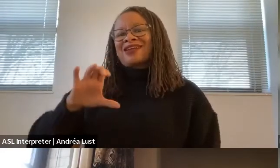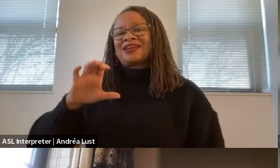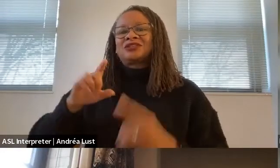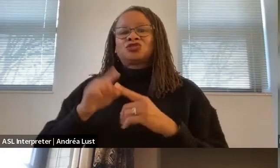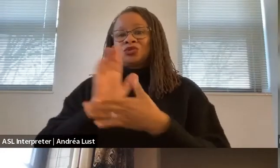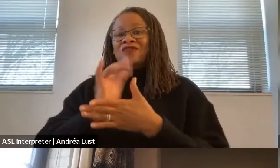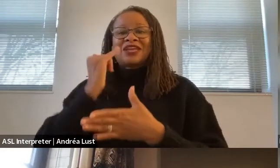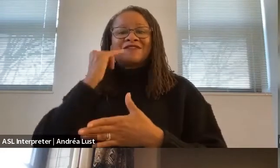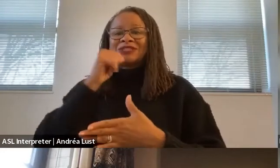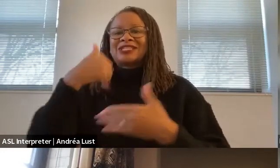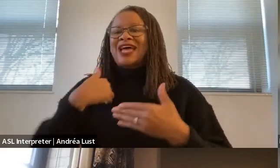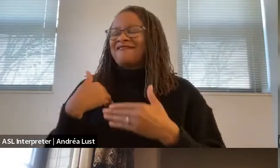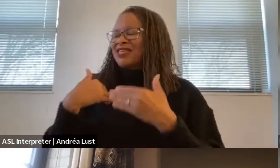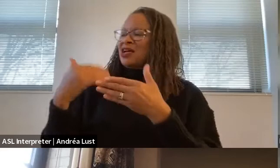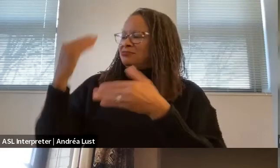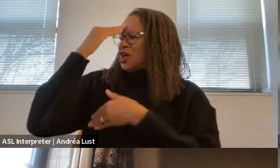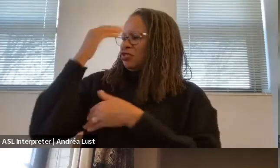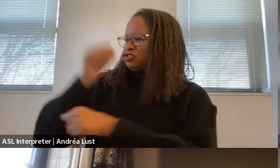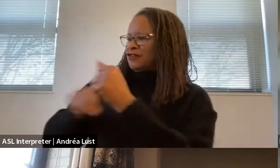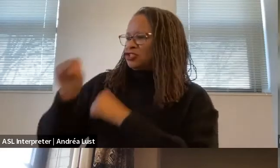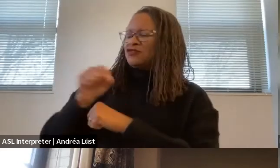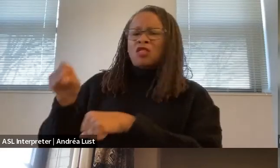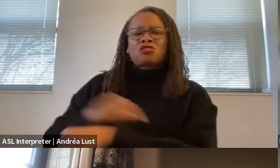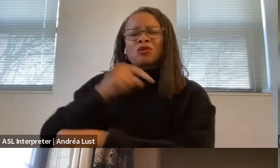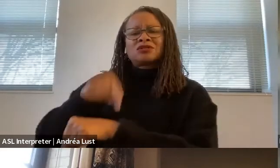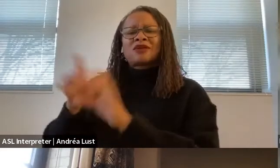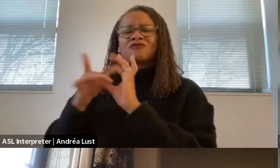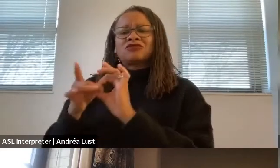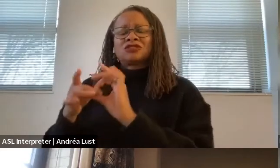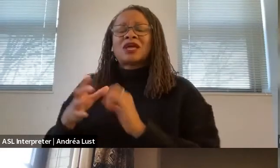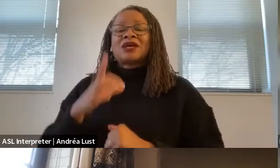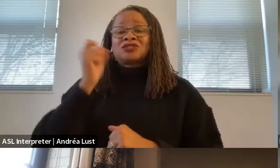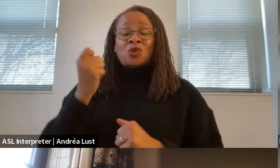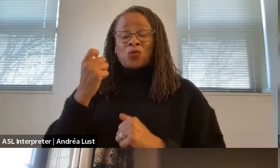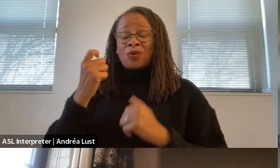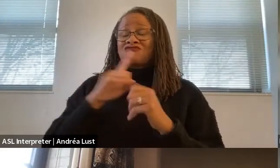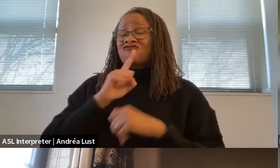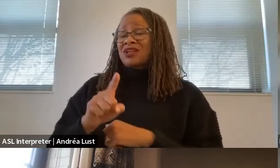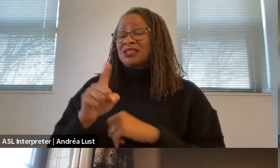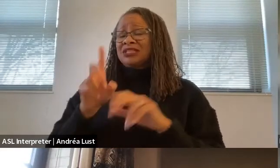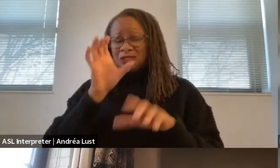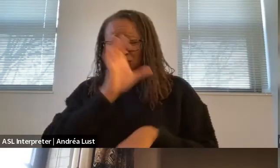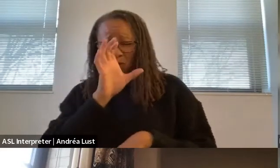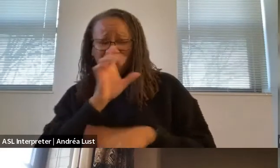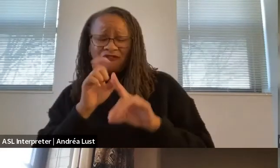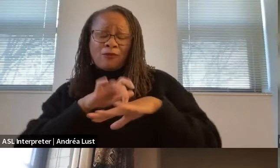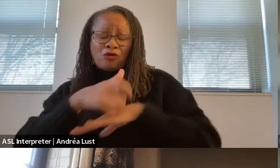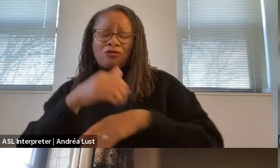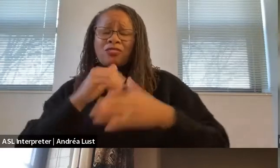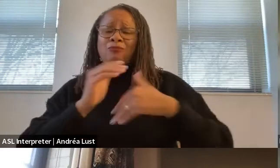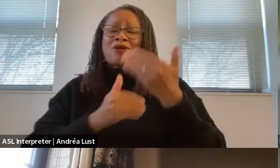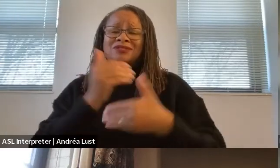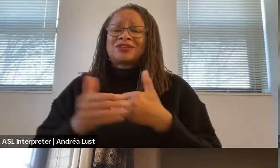intimate knowledge of each other, because it allowed us to explore from quite early on in the process and get really lost. Like